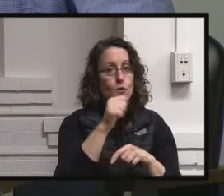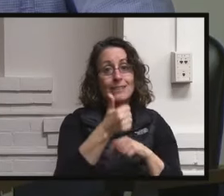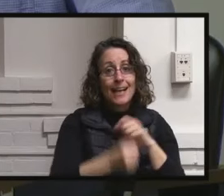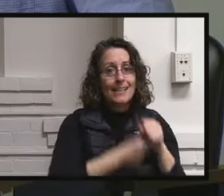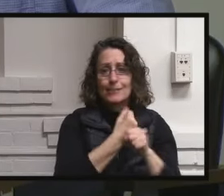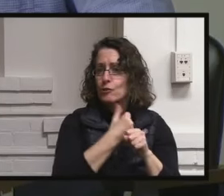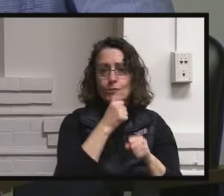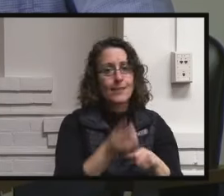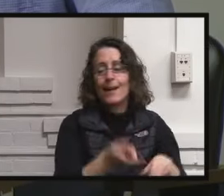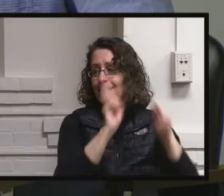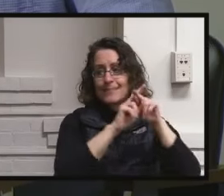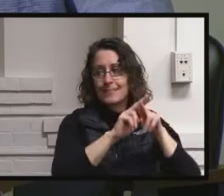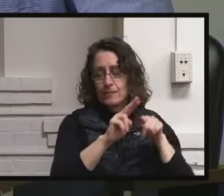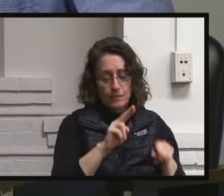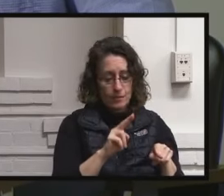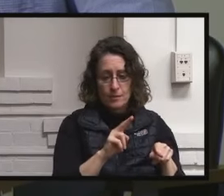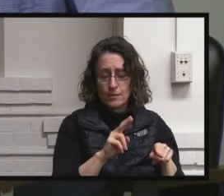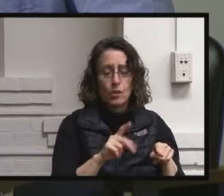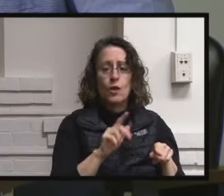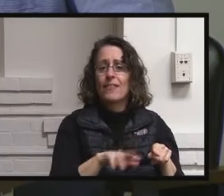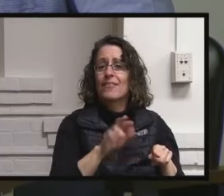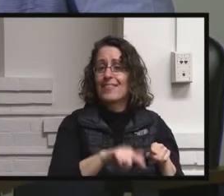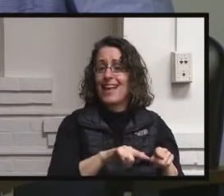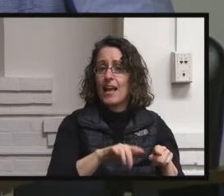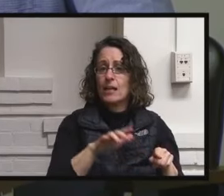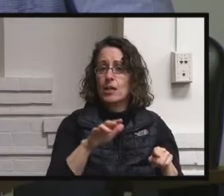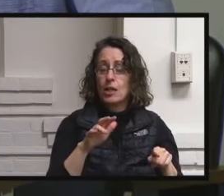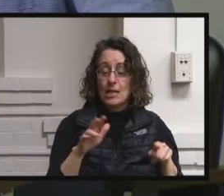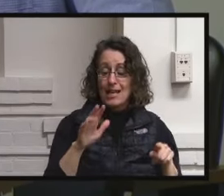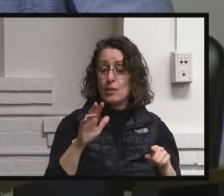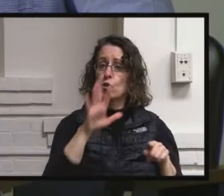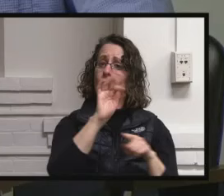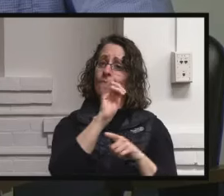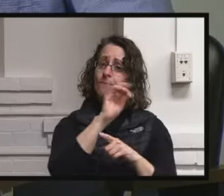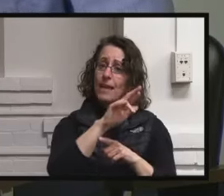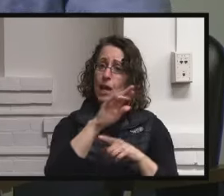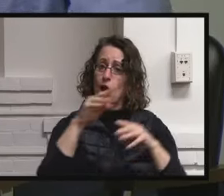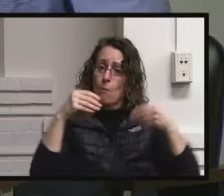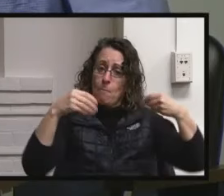municipal tax rate at 35% of fair market value.